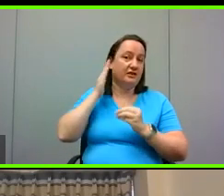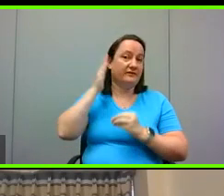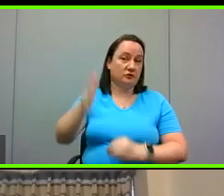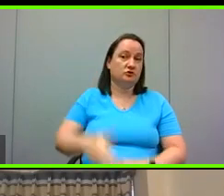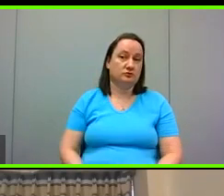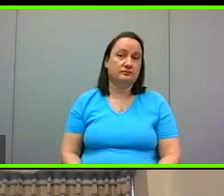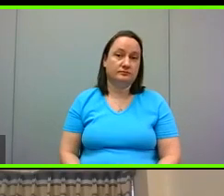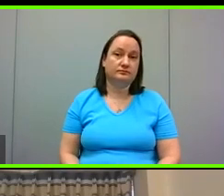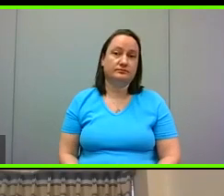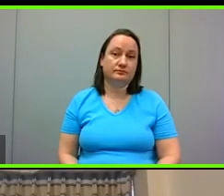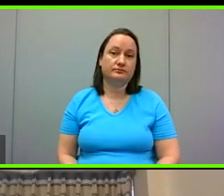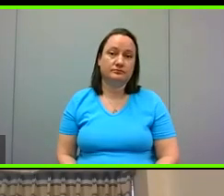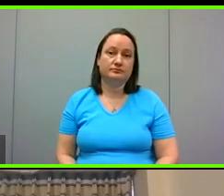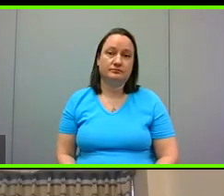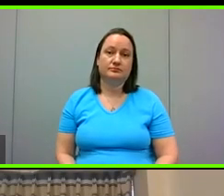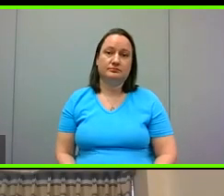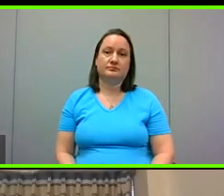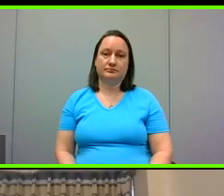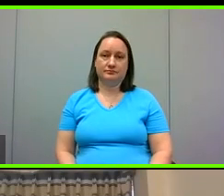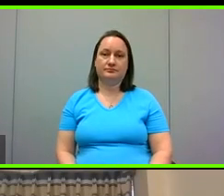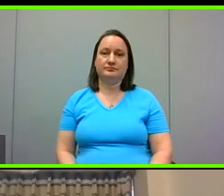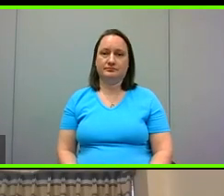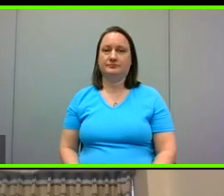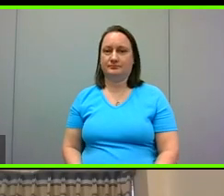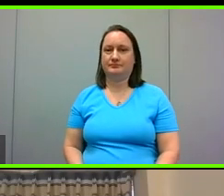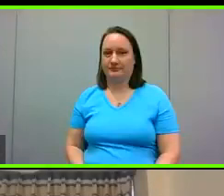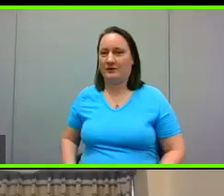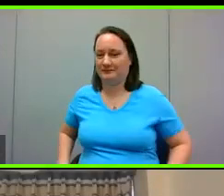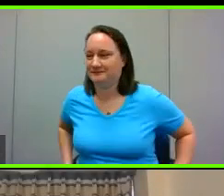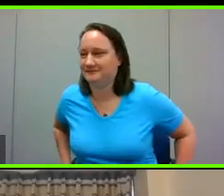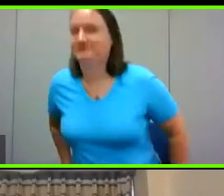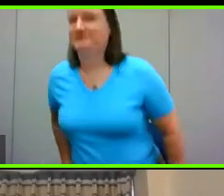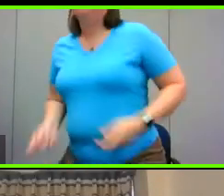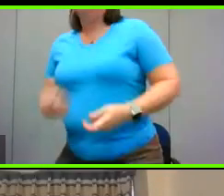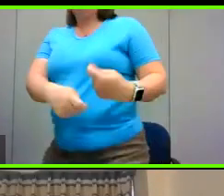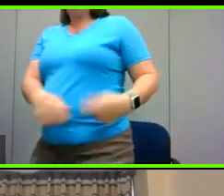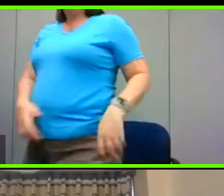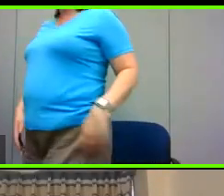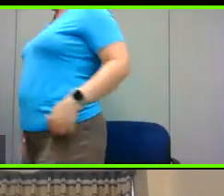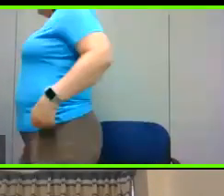Other questions? Yes. Is that Joe?